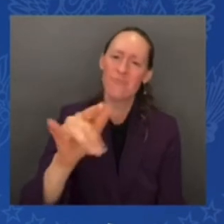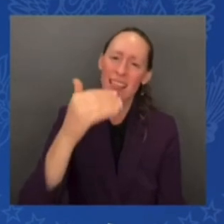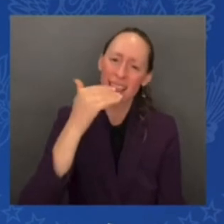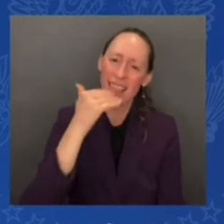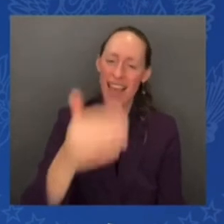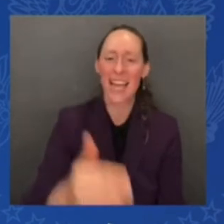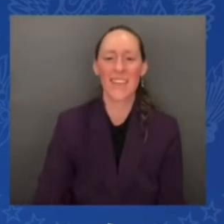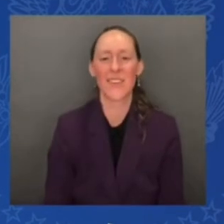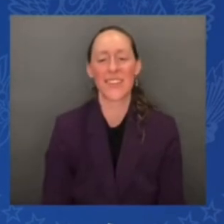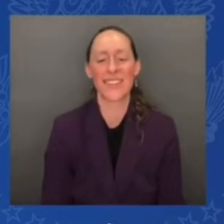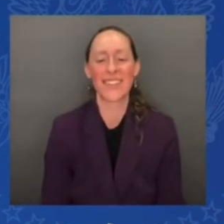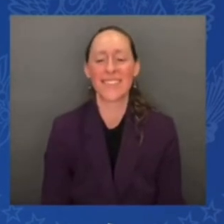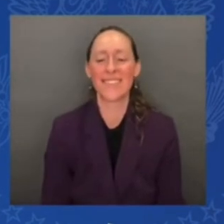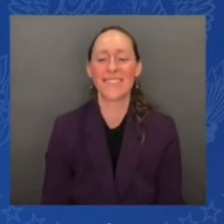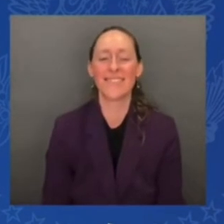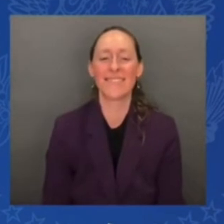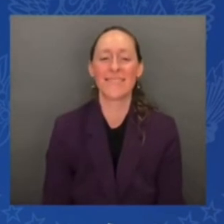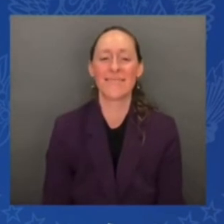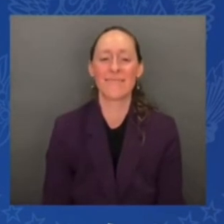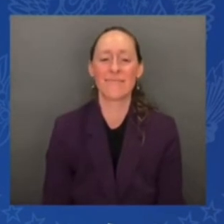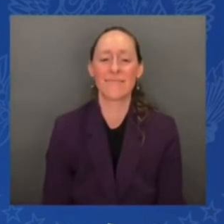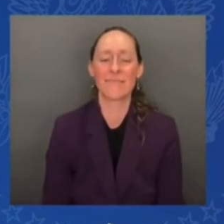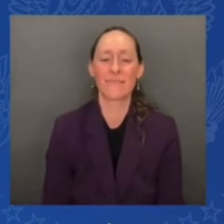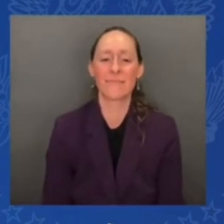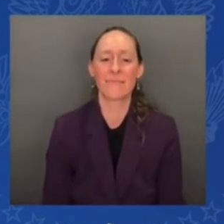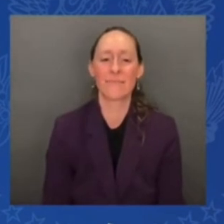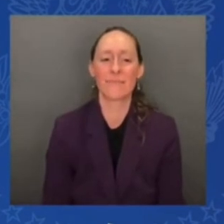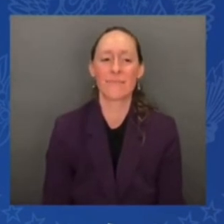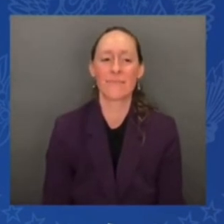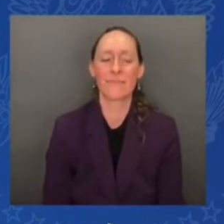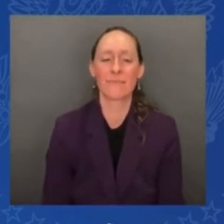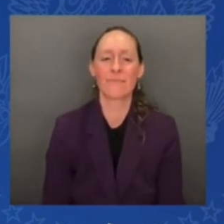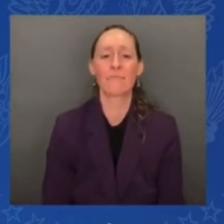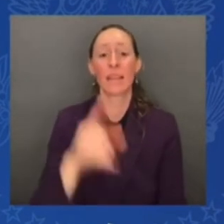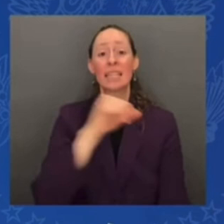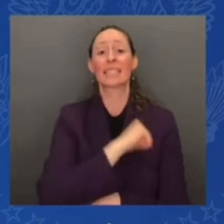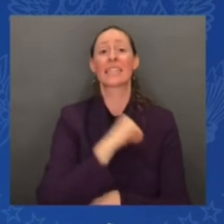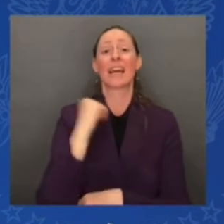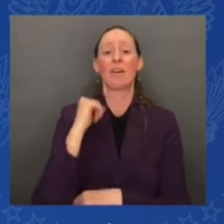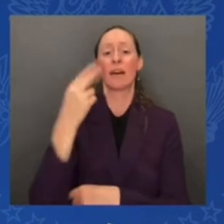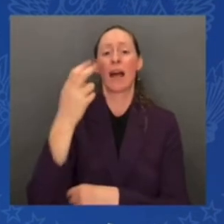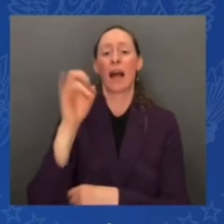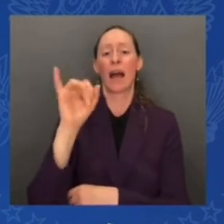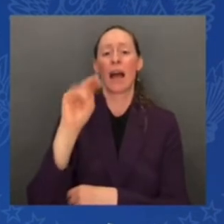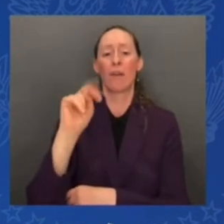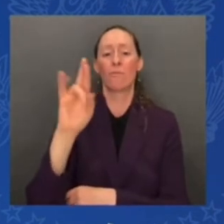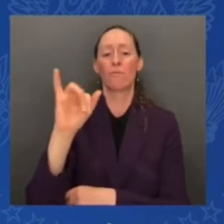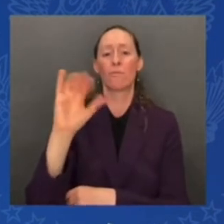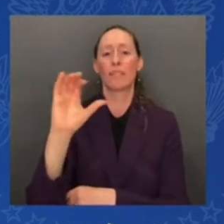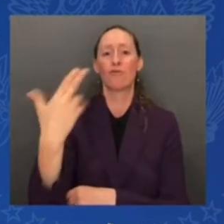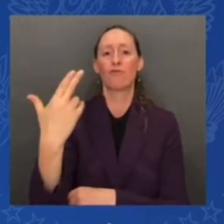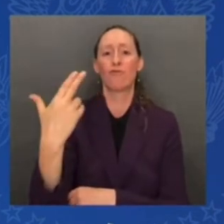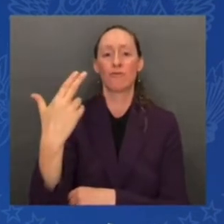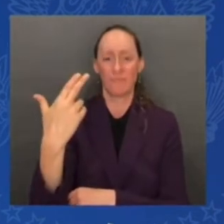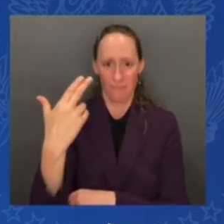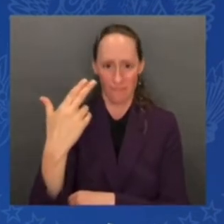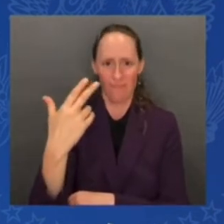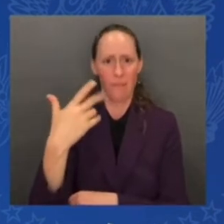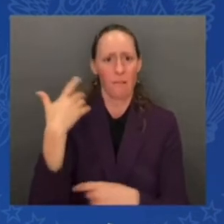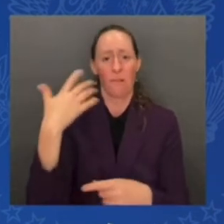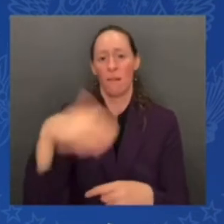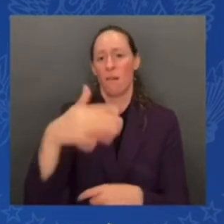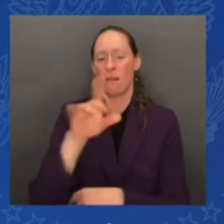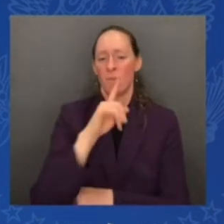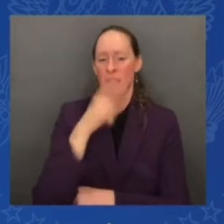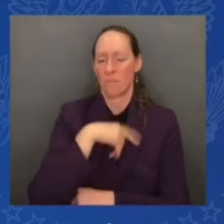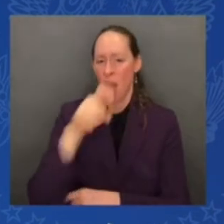And Senator Heinrich, I tell you what, I'm glad I was a flanker back. I'm glad I didn't have you on the other side as a tight end. But good to see